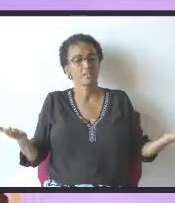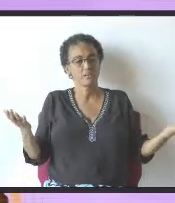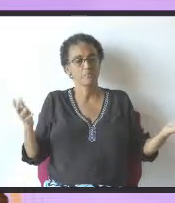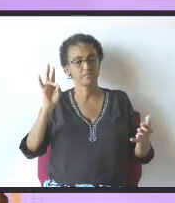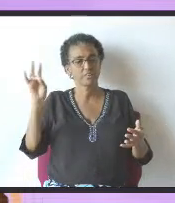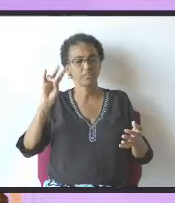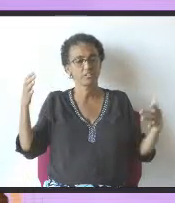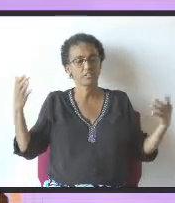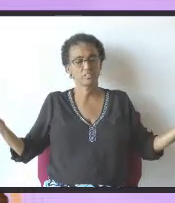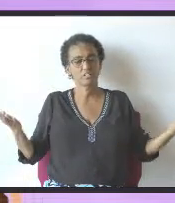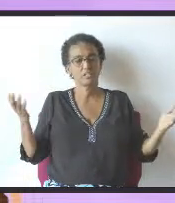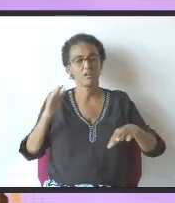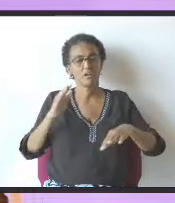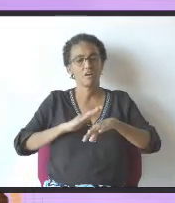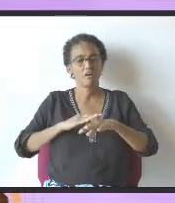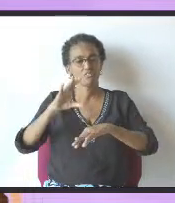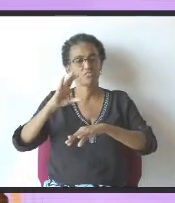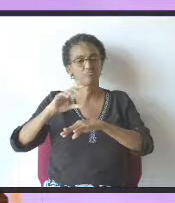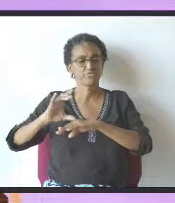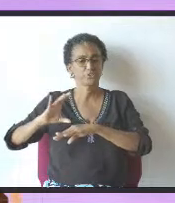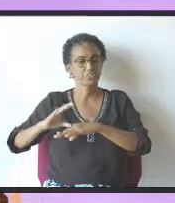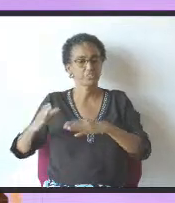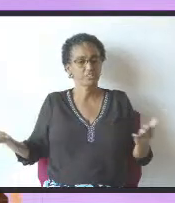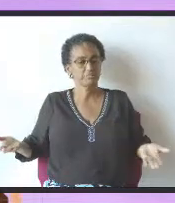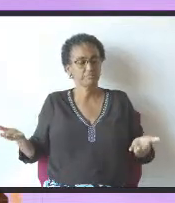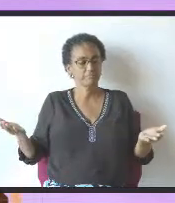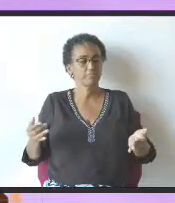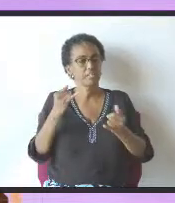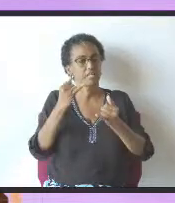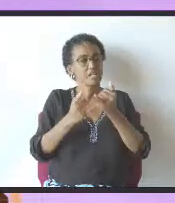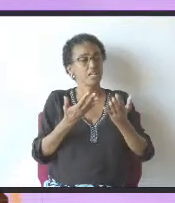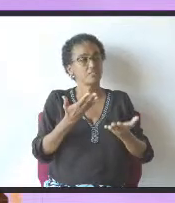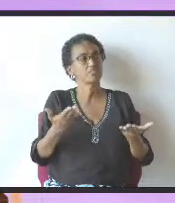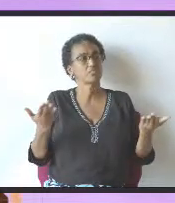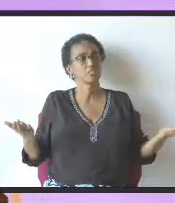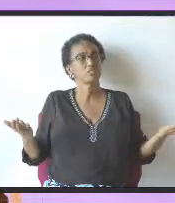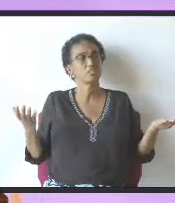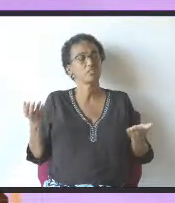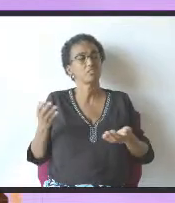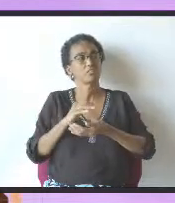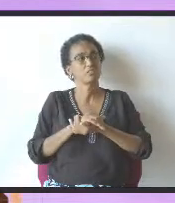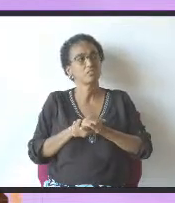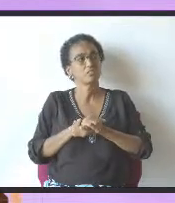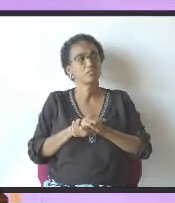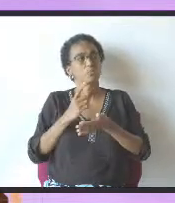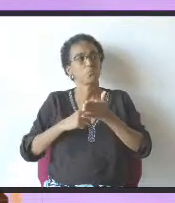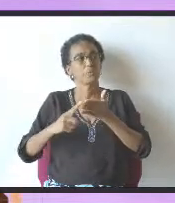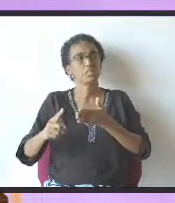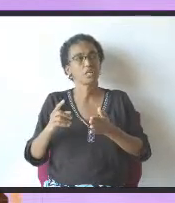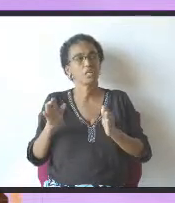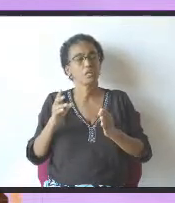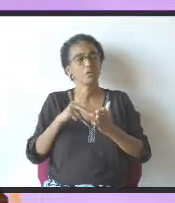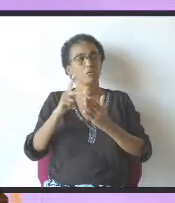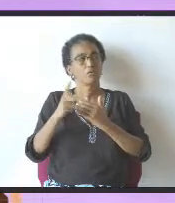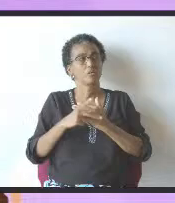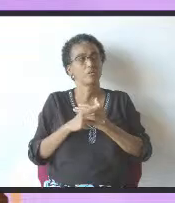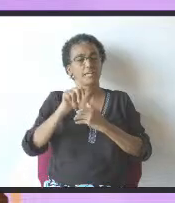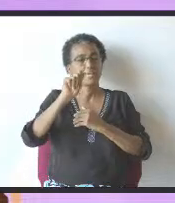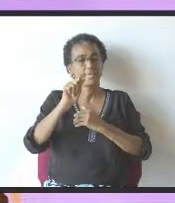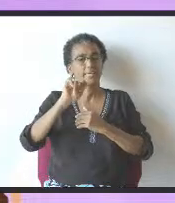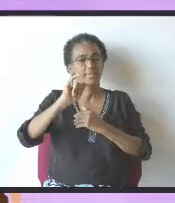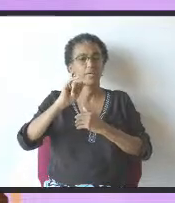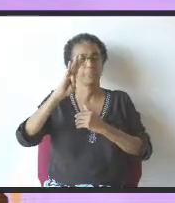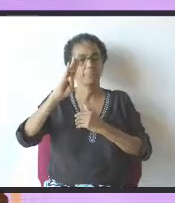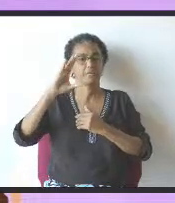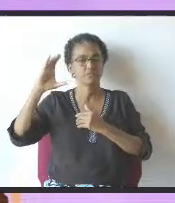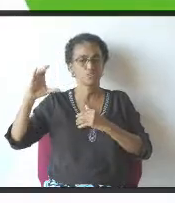p.m. on the campus. And the last thing here for this weekly program here is the AIBC Youth Conference